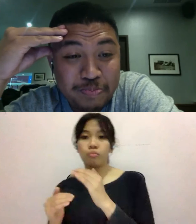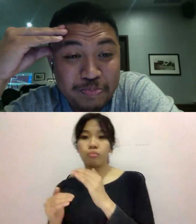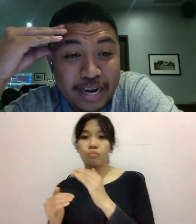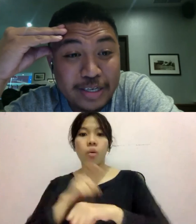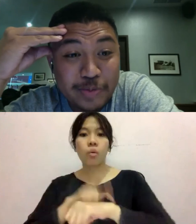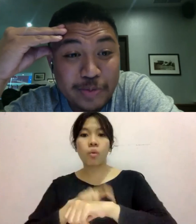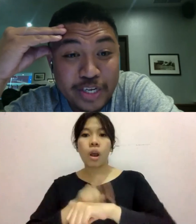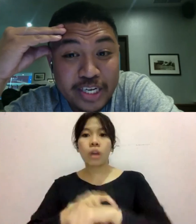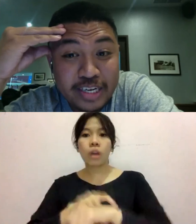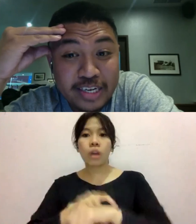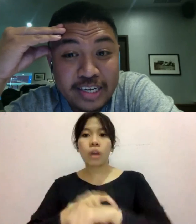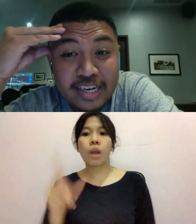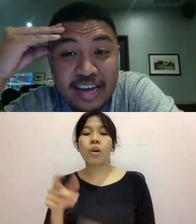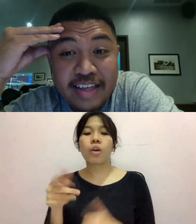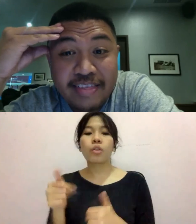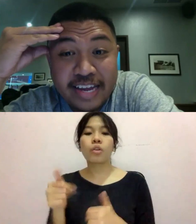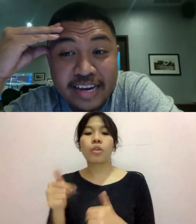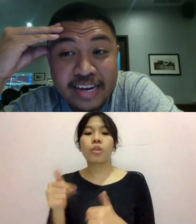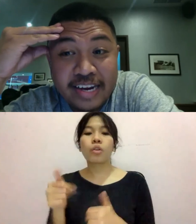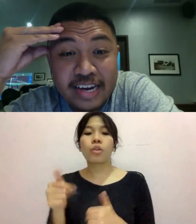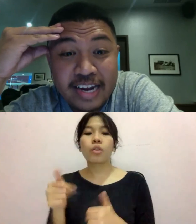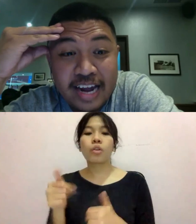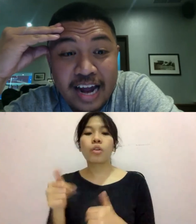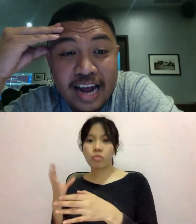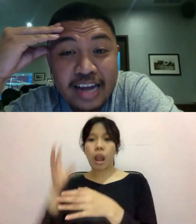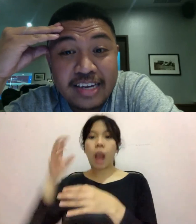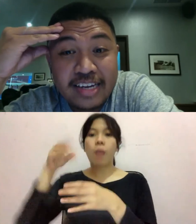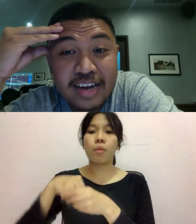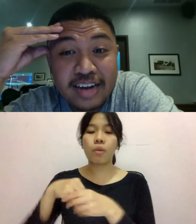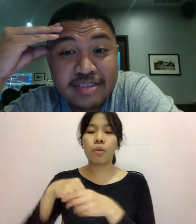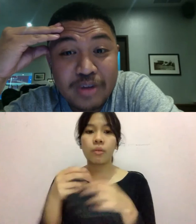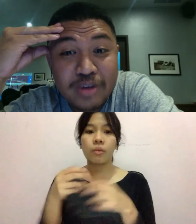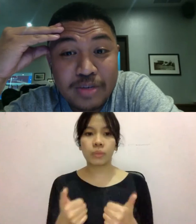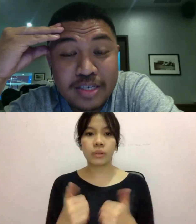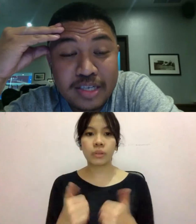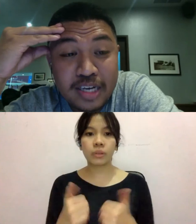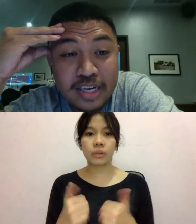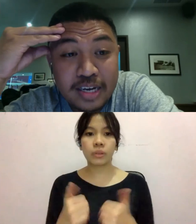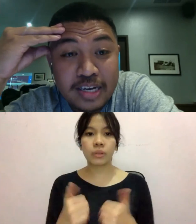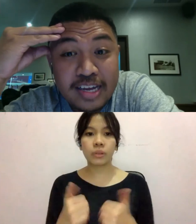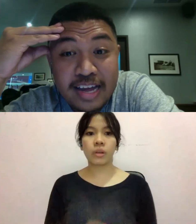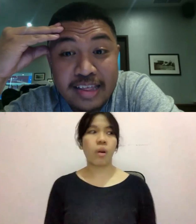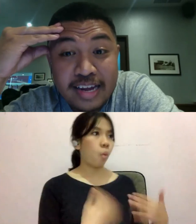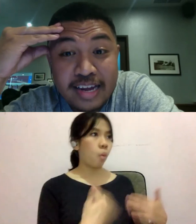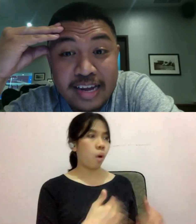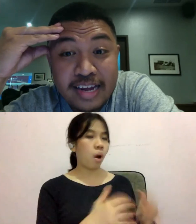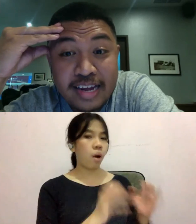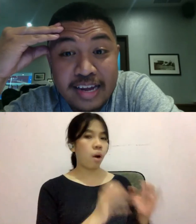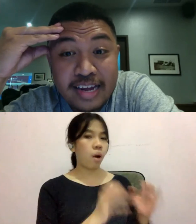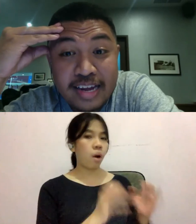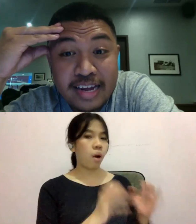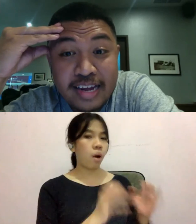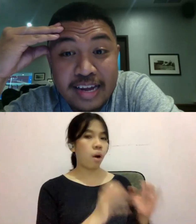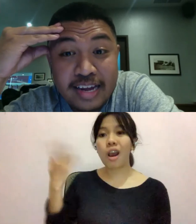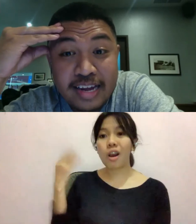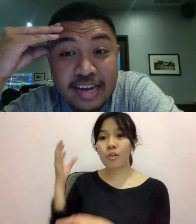by the community. Wow. And then I got so sick, and I got so sick.